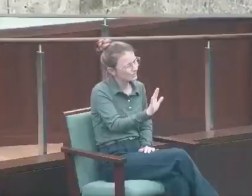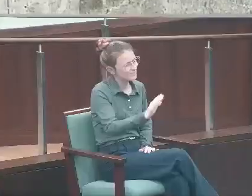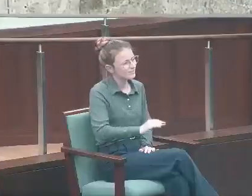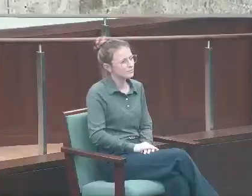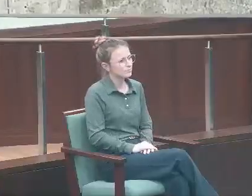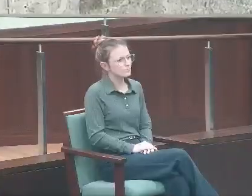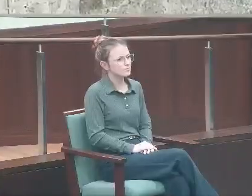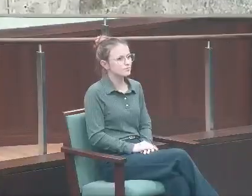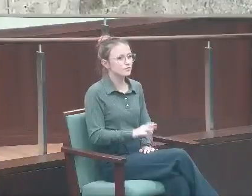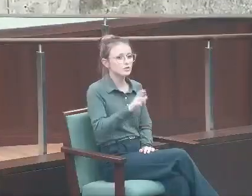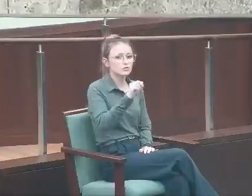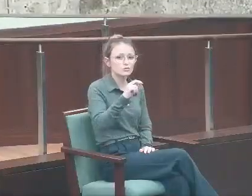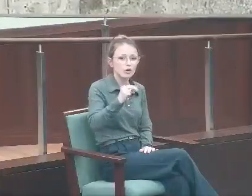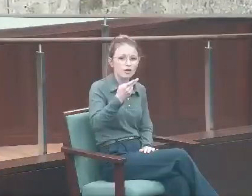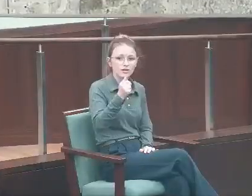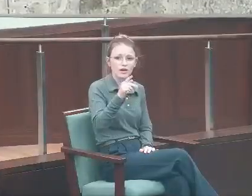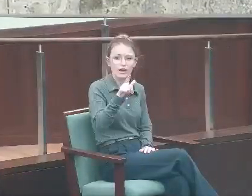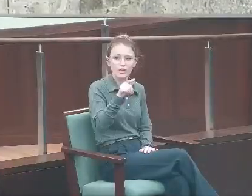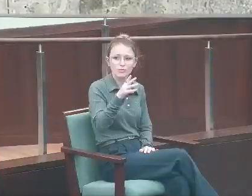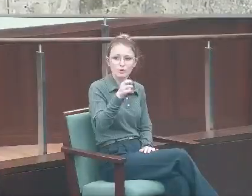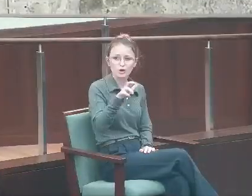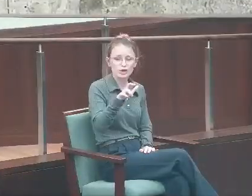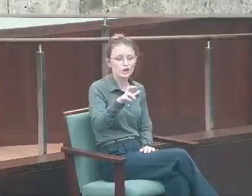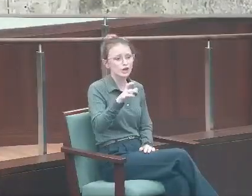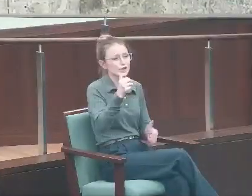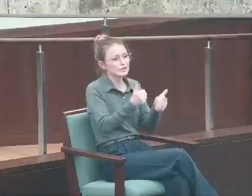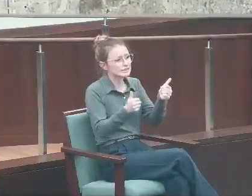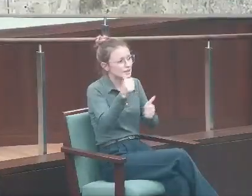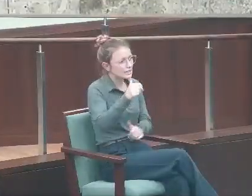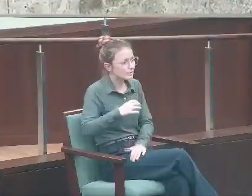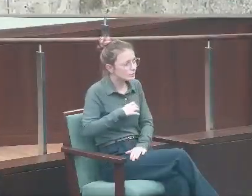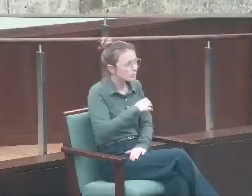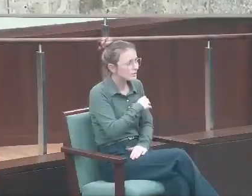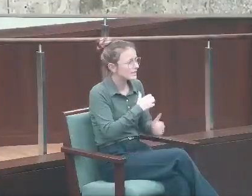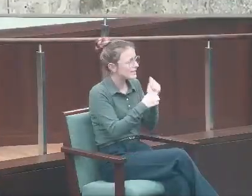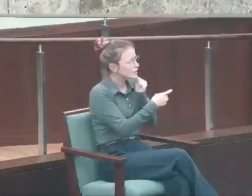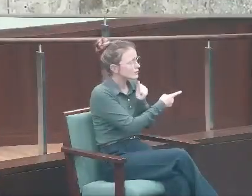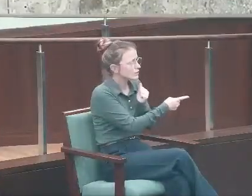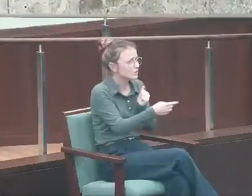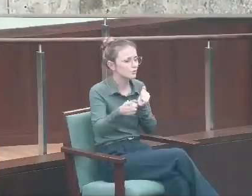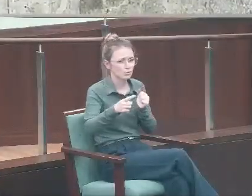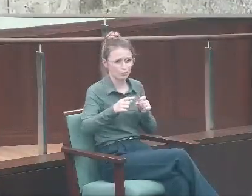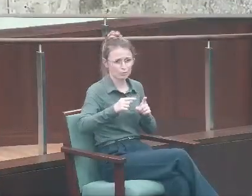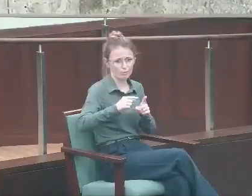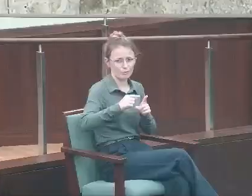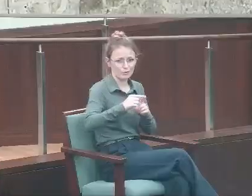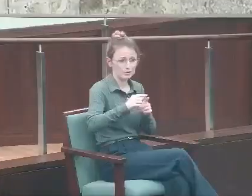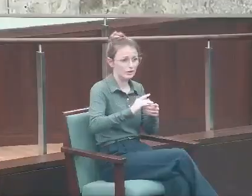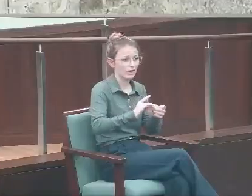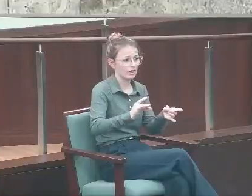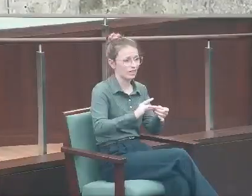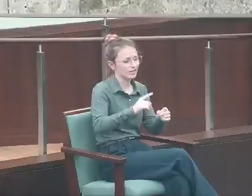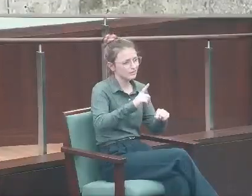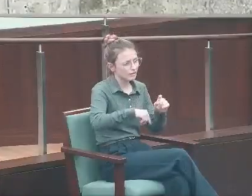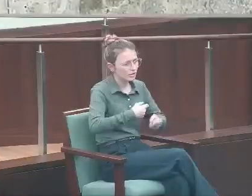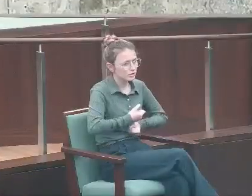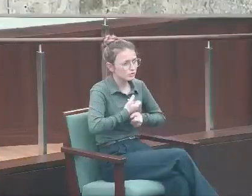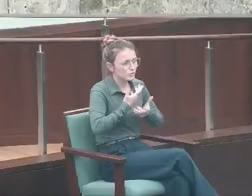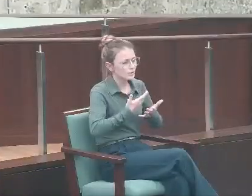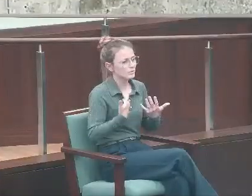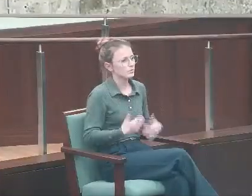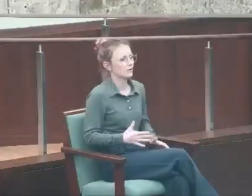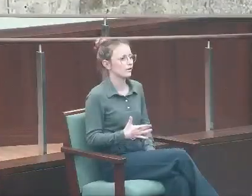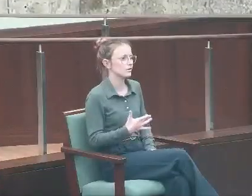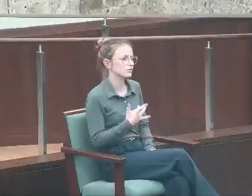To Ron Halber, to the executive committee, to each of you, words can't really express just how moved I